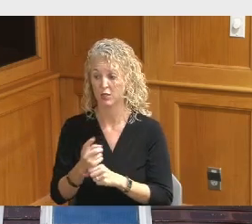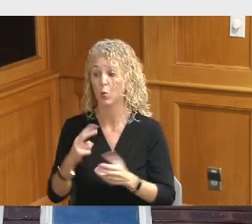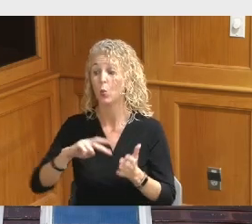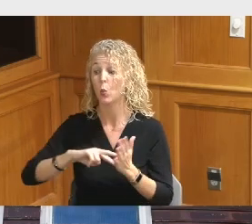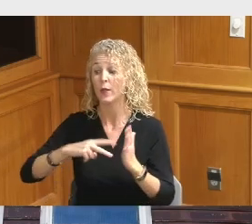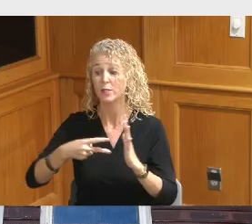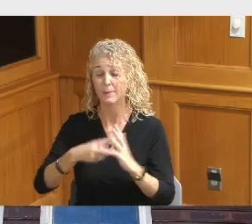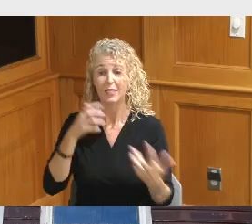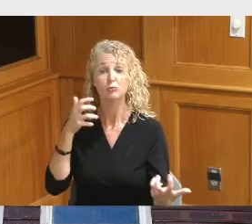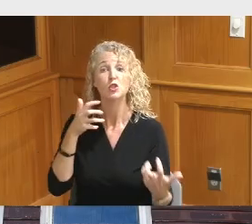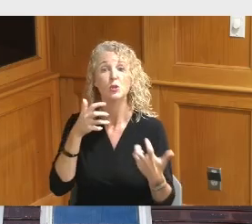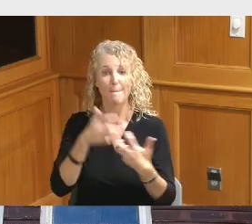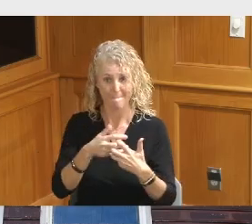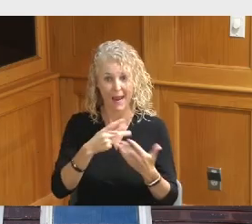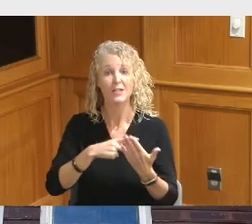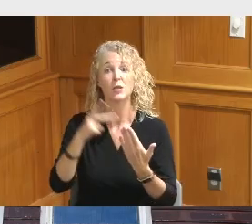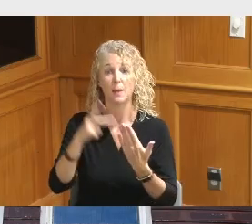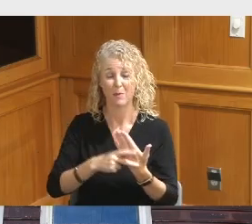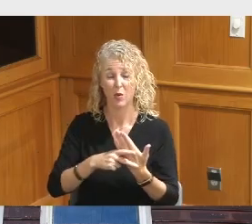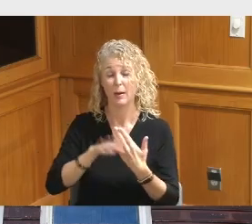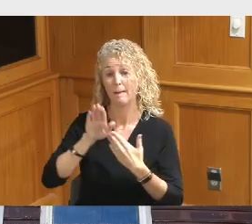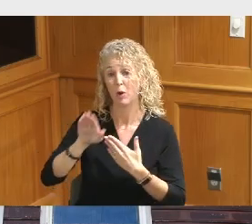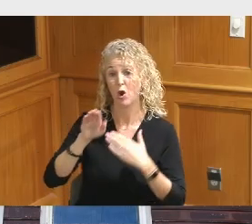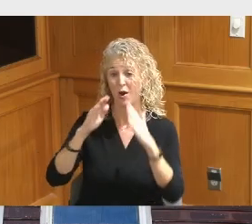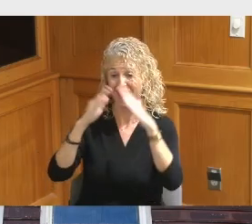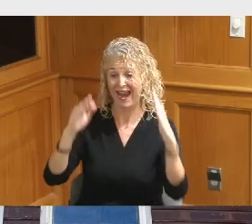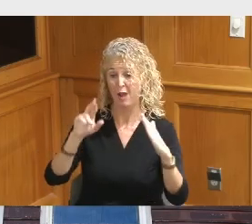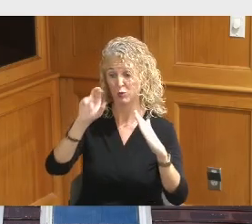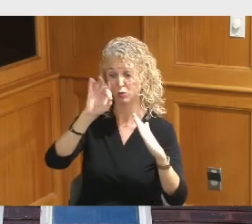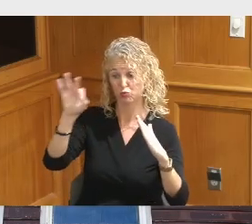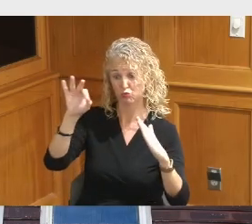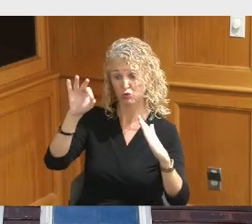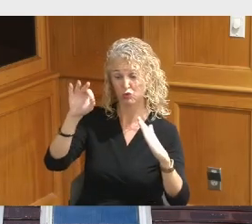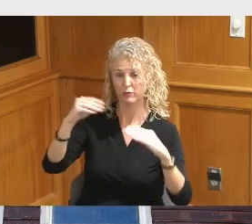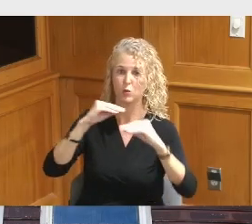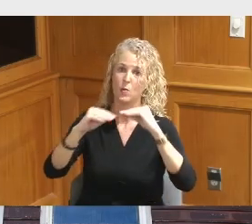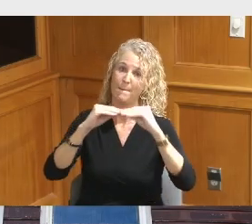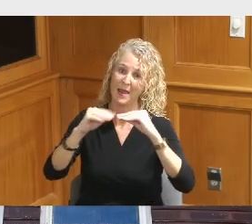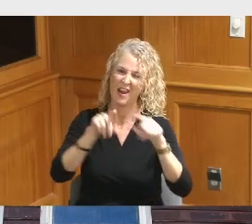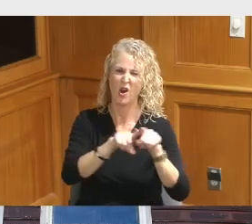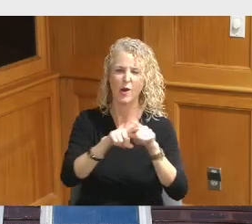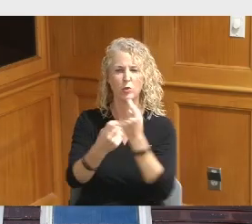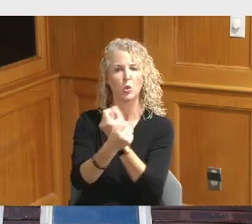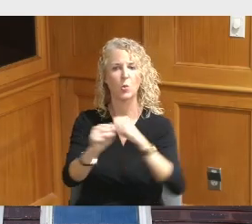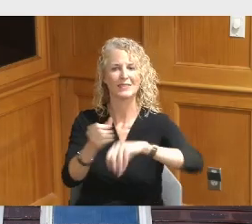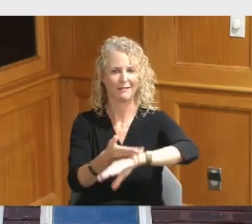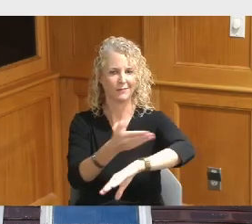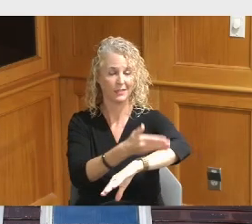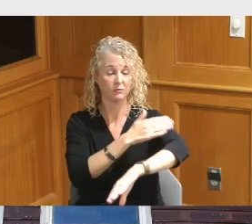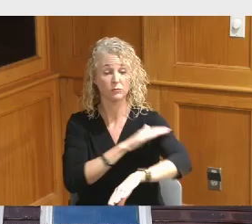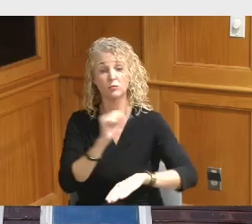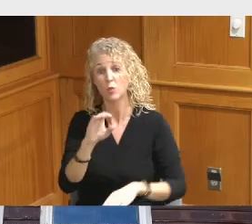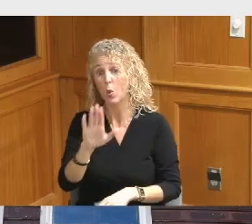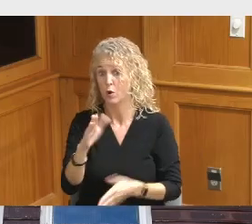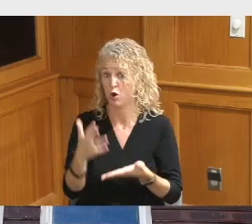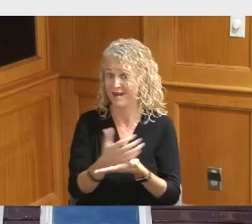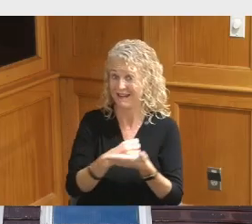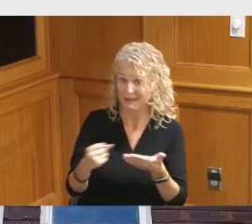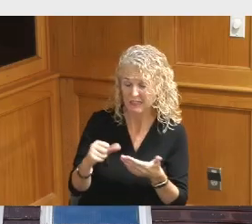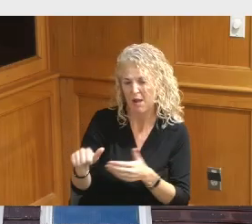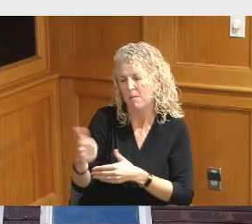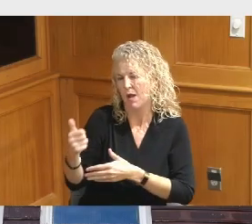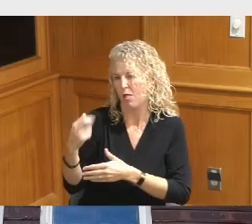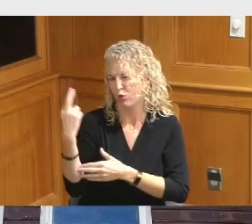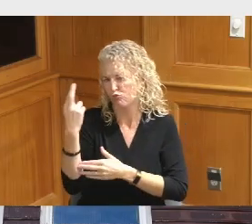qualify. She really needed roof repairs and some safety upgrades. Based on her income and her other factors, she would qualify